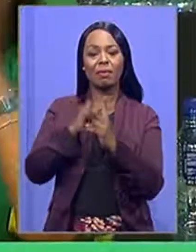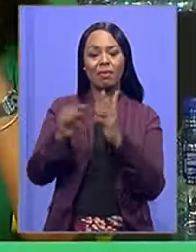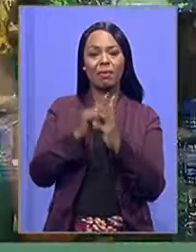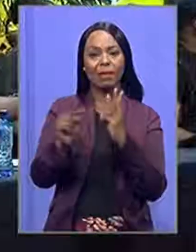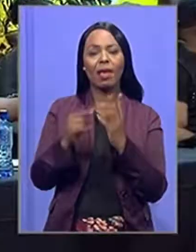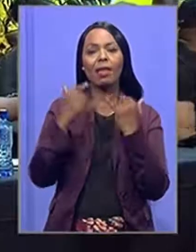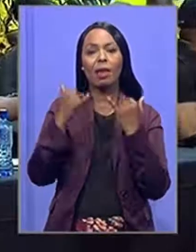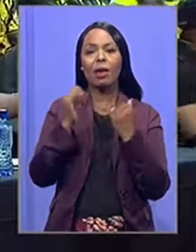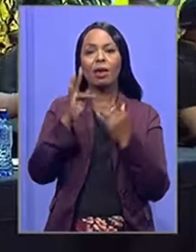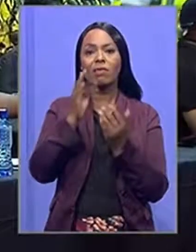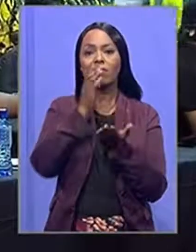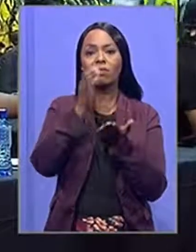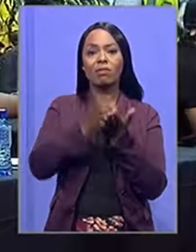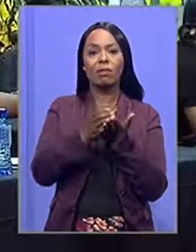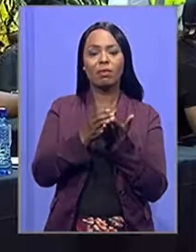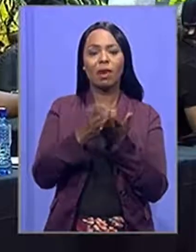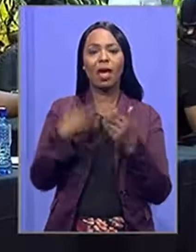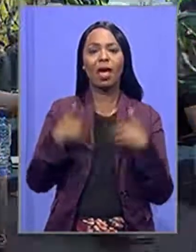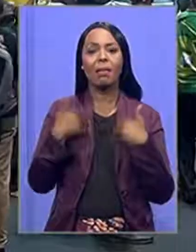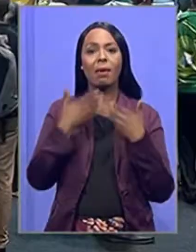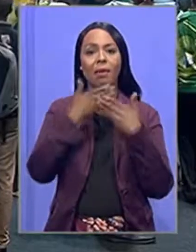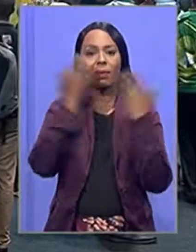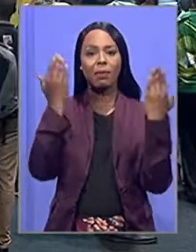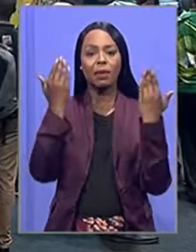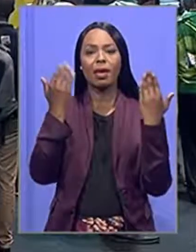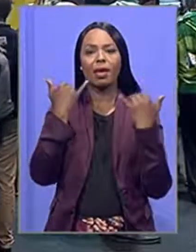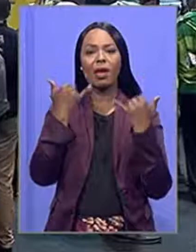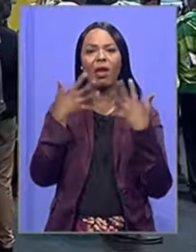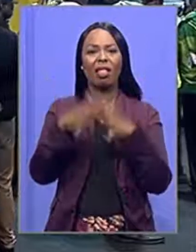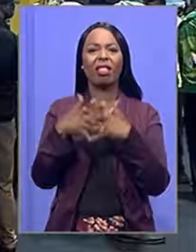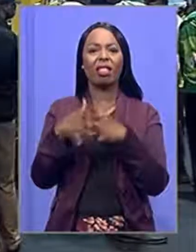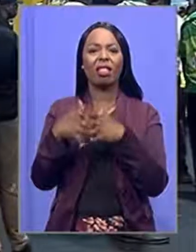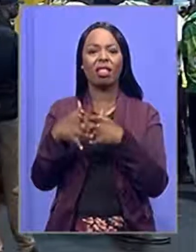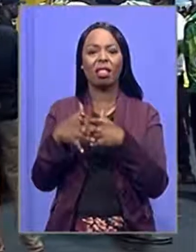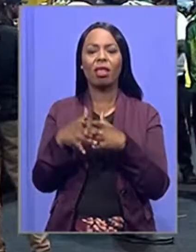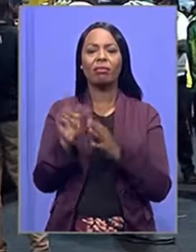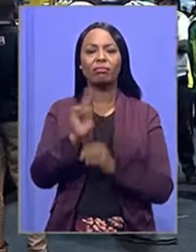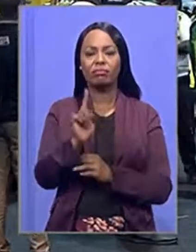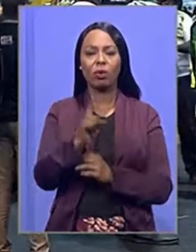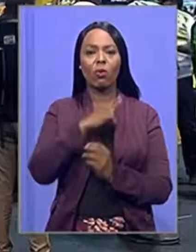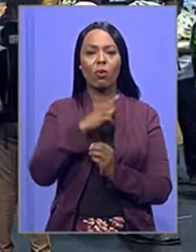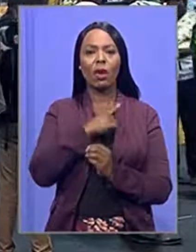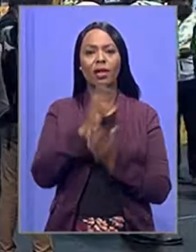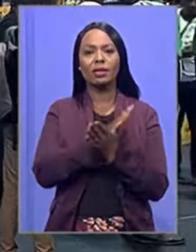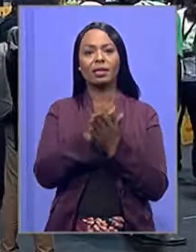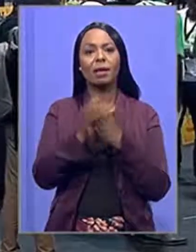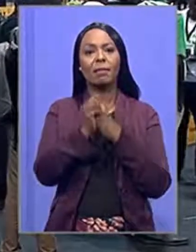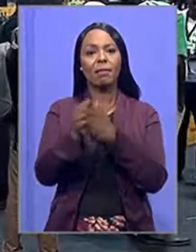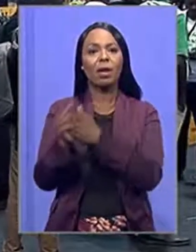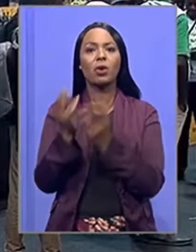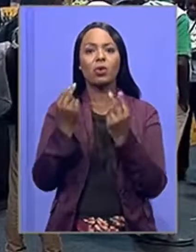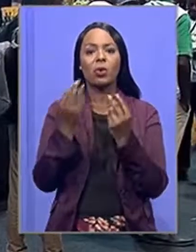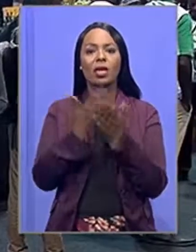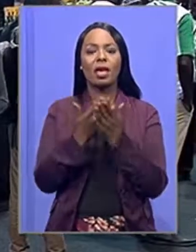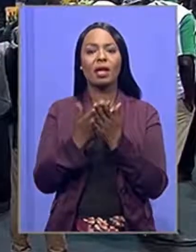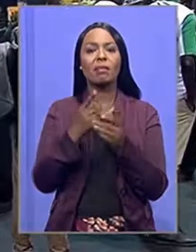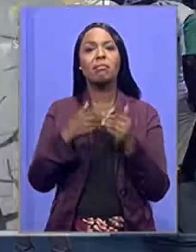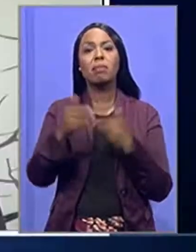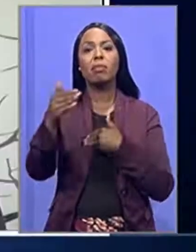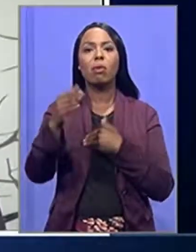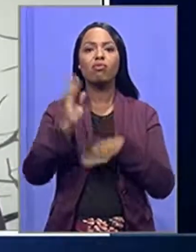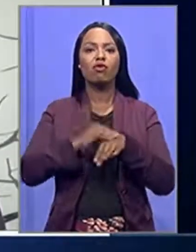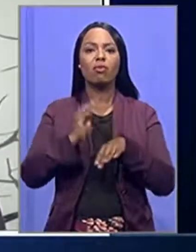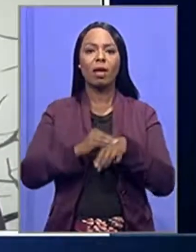rebole bopaki tebang le dingongorego le magatwe a bone seno se tlile go bakela baeteledipele ba bašwa mathata.